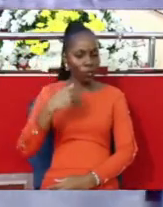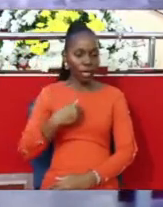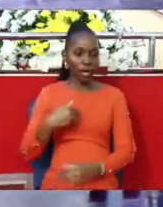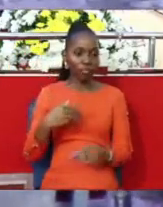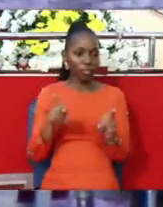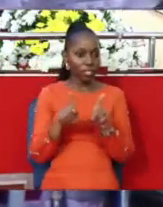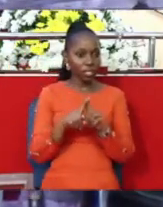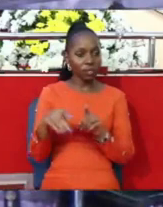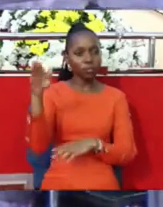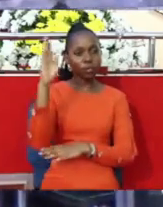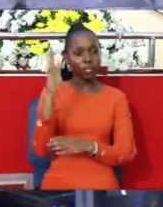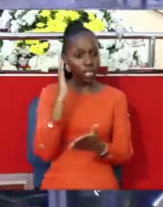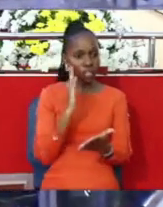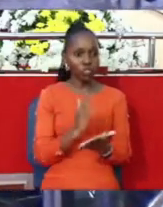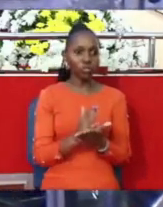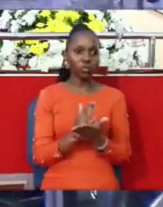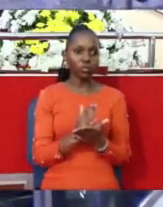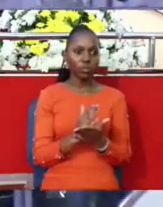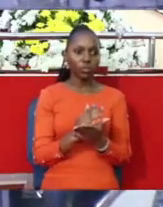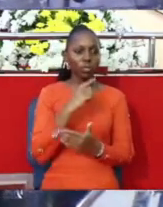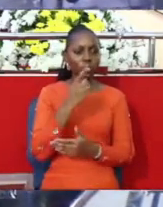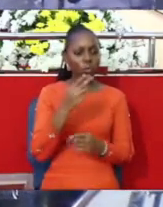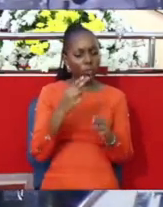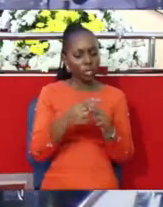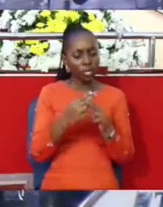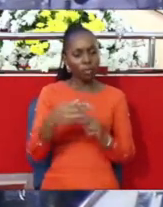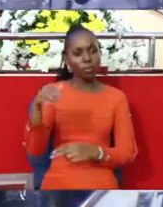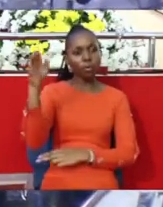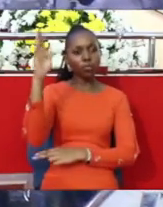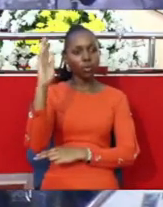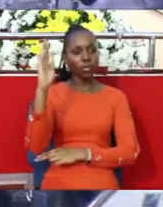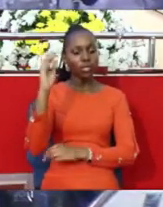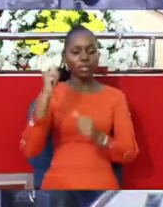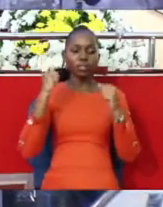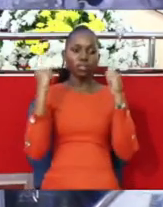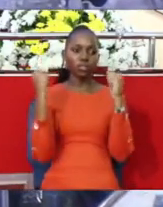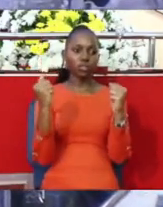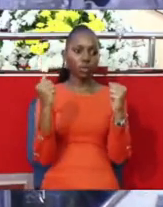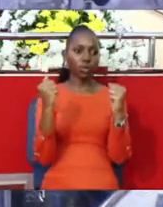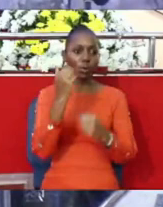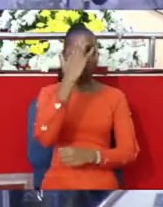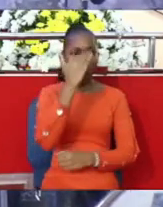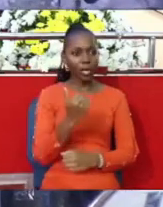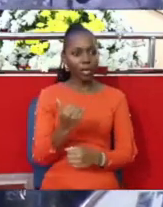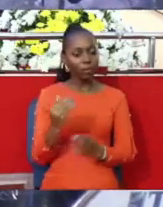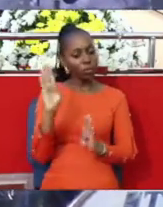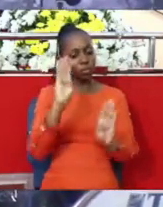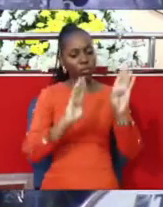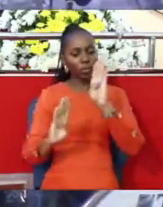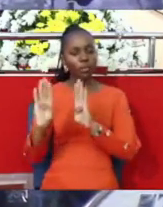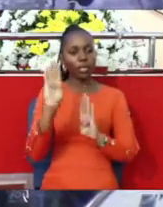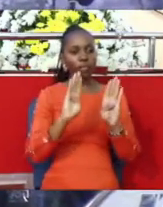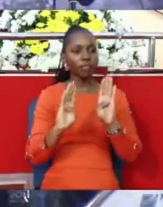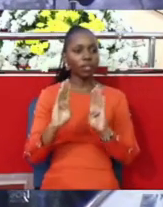becomes a strong tower, inakuwa ni ngome, because of what the attributes of our God are, kwa sababu ya mambo yanayomuelezea Mungu